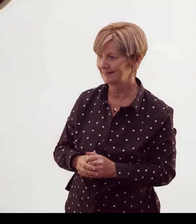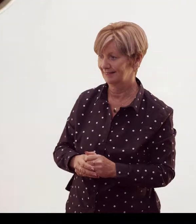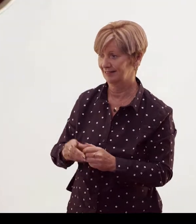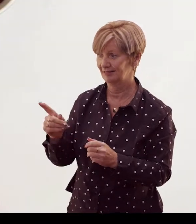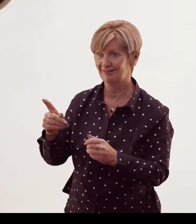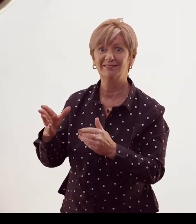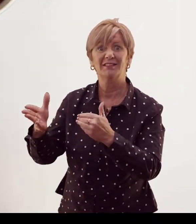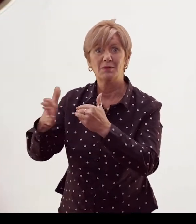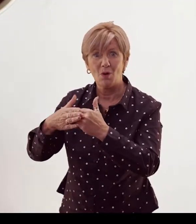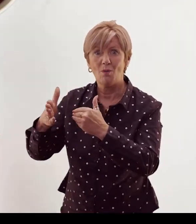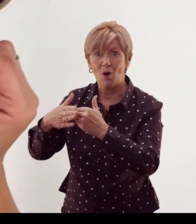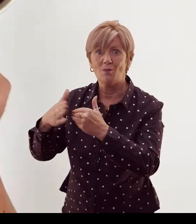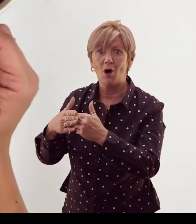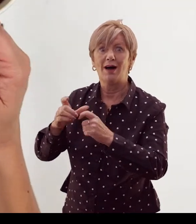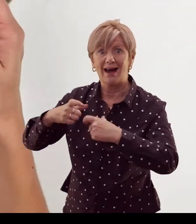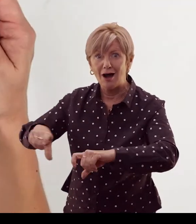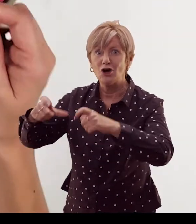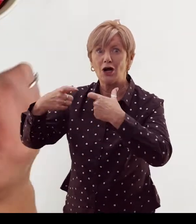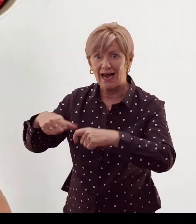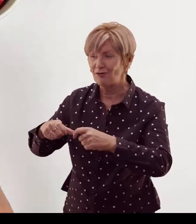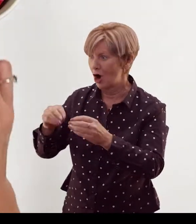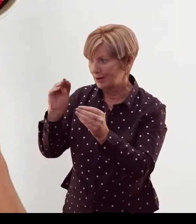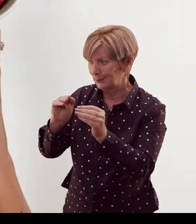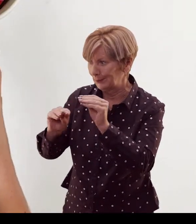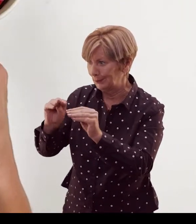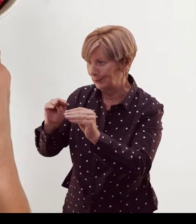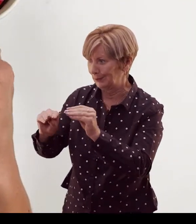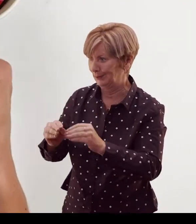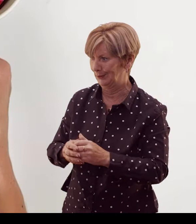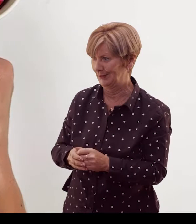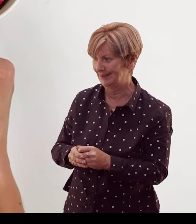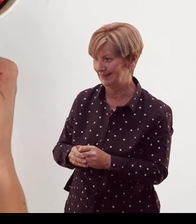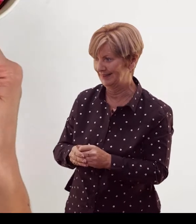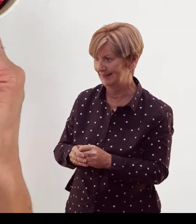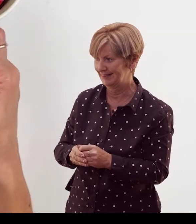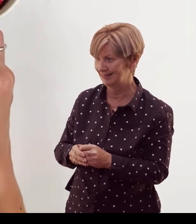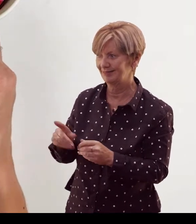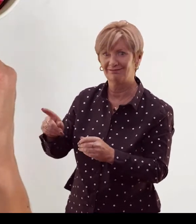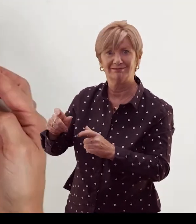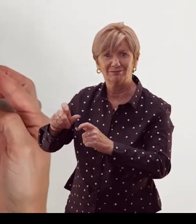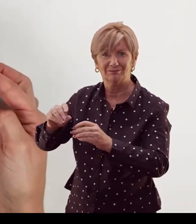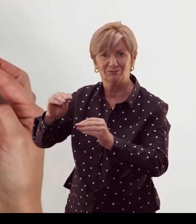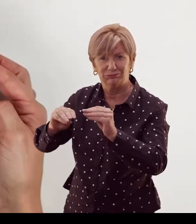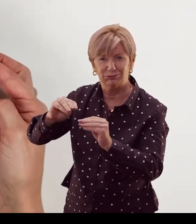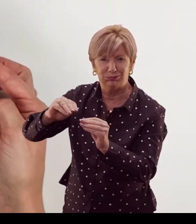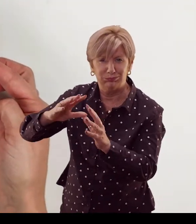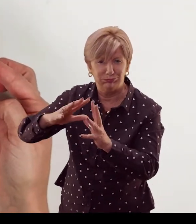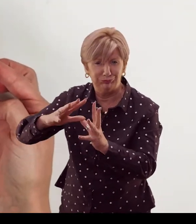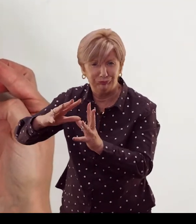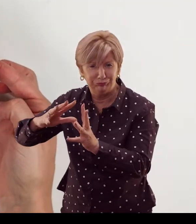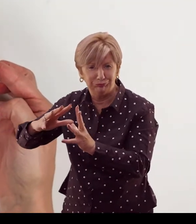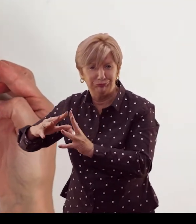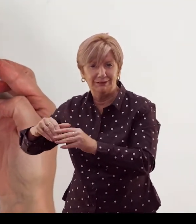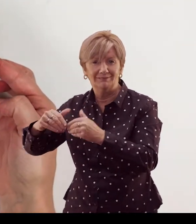When you've covered the whole bottle, add an extra layer of PVA glue on top. This stops the tissue paper coming off and gives the whole shaker a